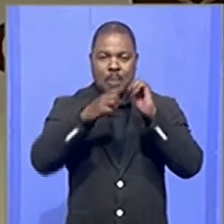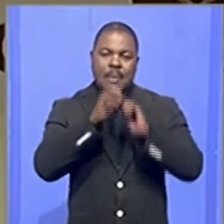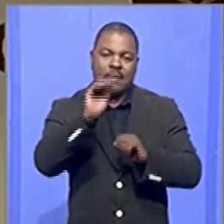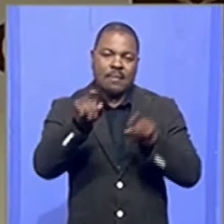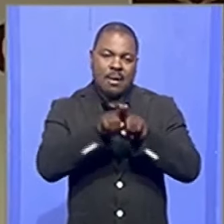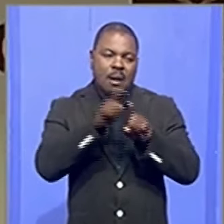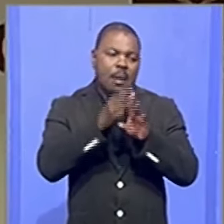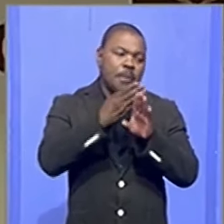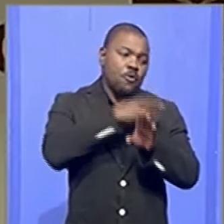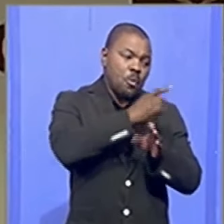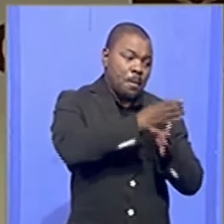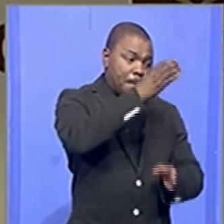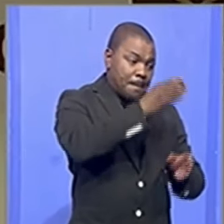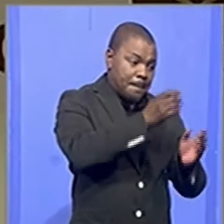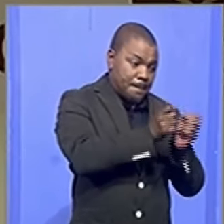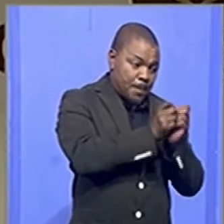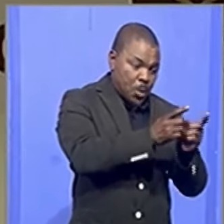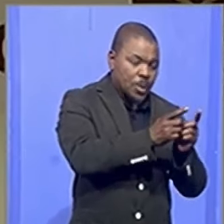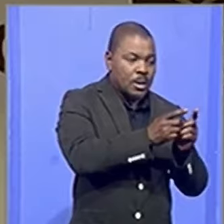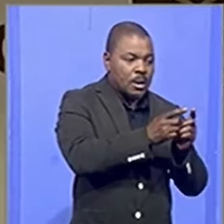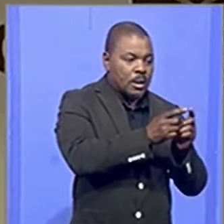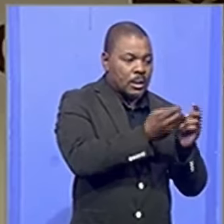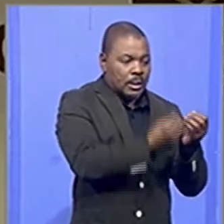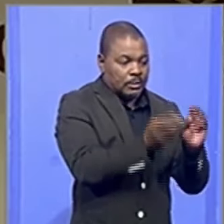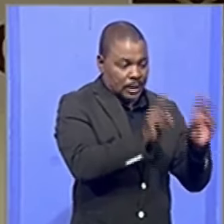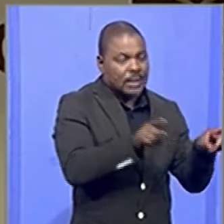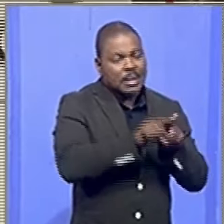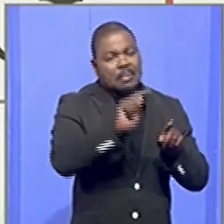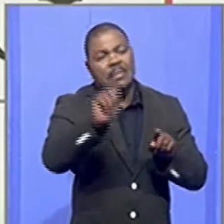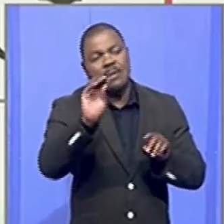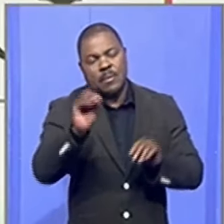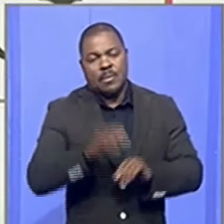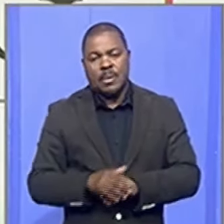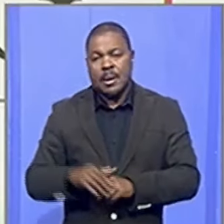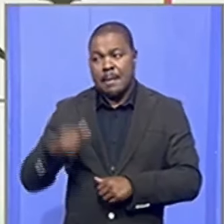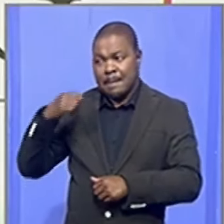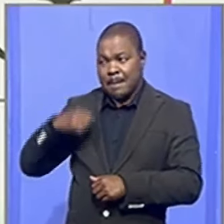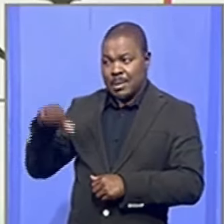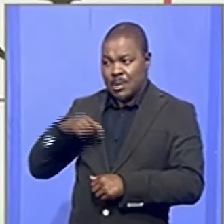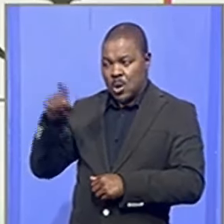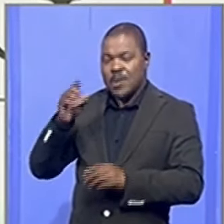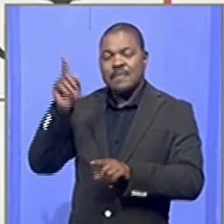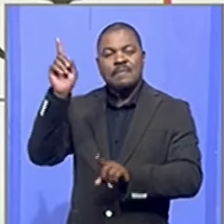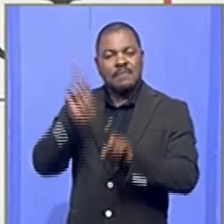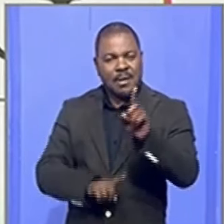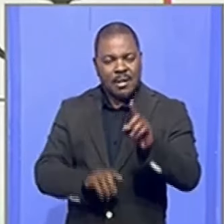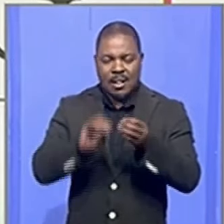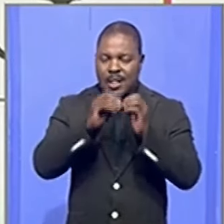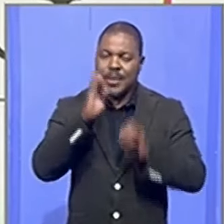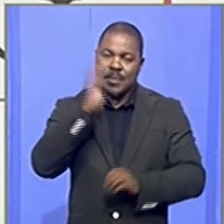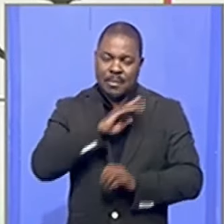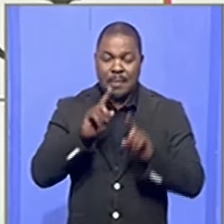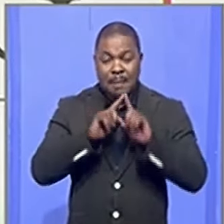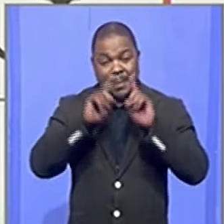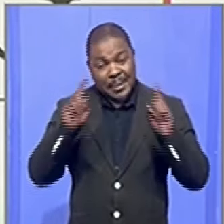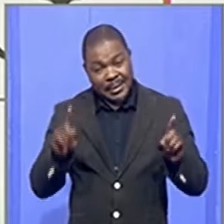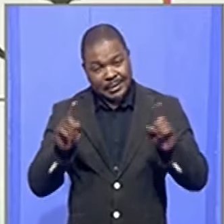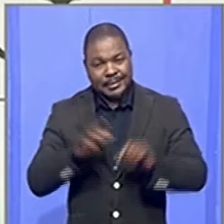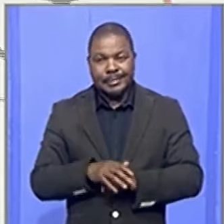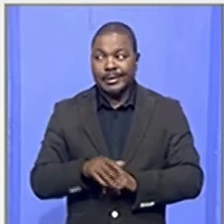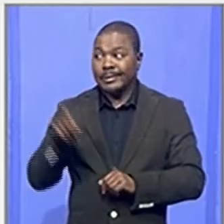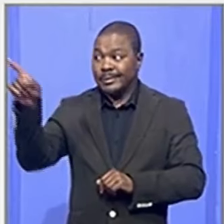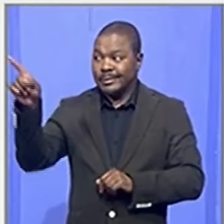bakileng loso lwa ga Tlhompo e ka ya fa masepala o reteletswe ke go baakanya mabone ao a motlakase le mororo o no tlhageletse fa pele